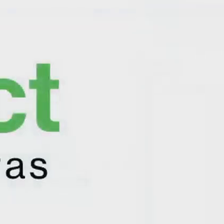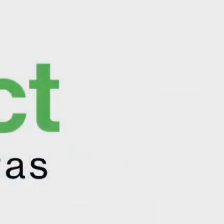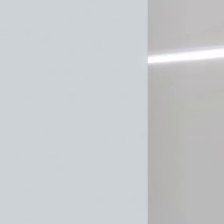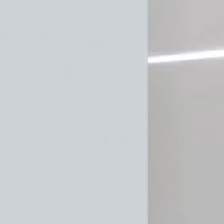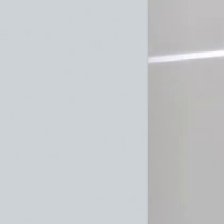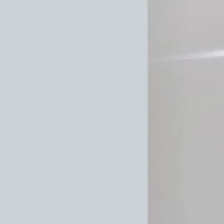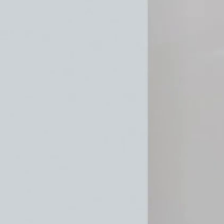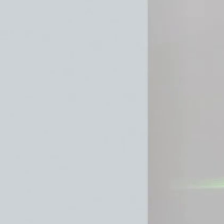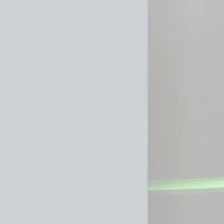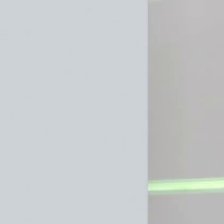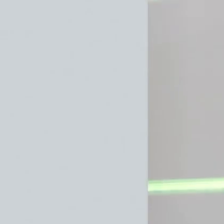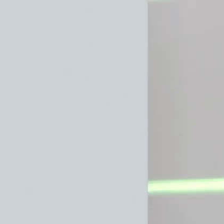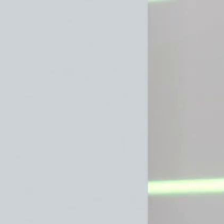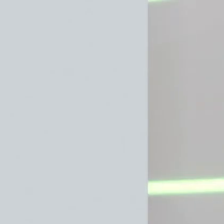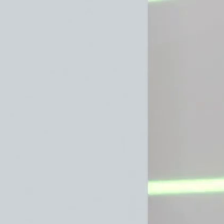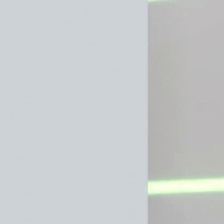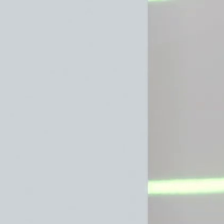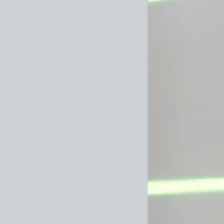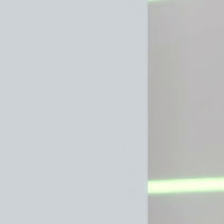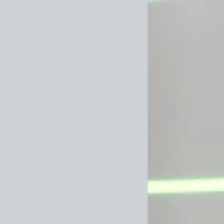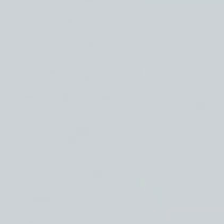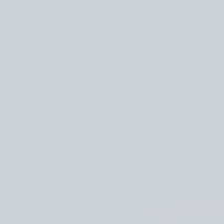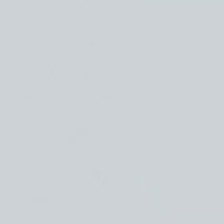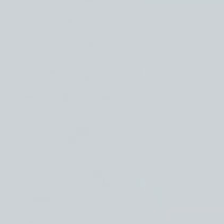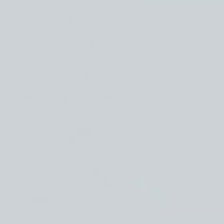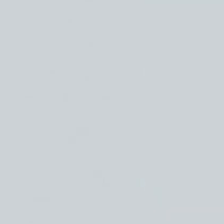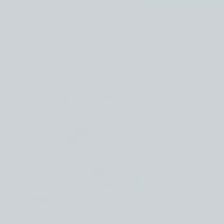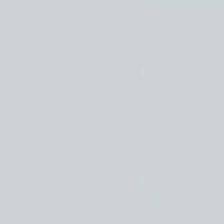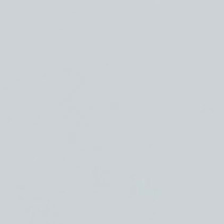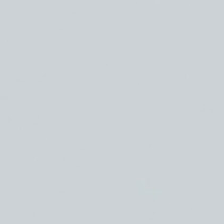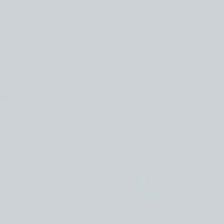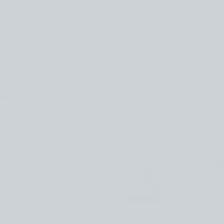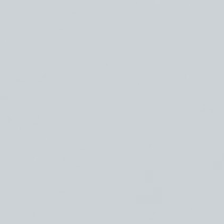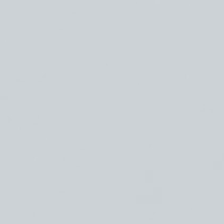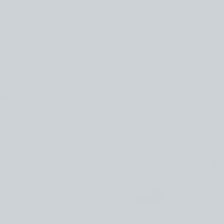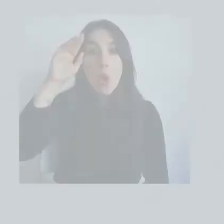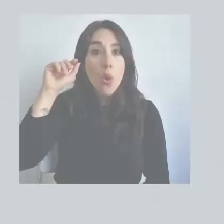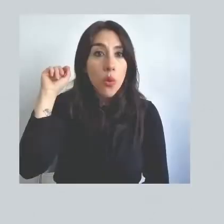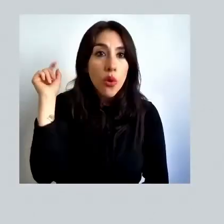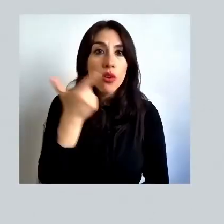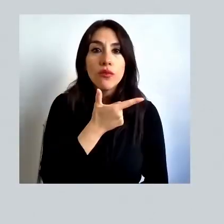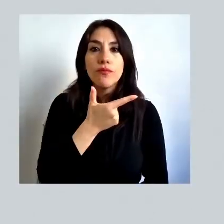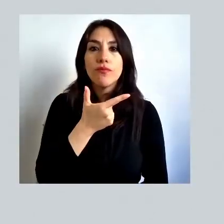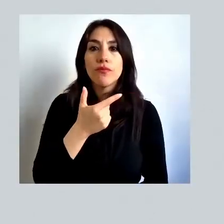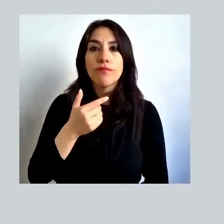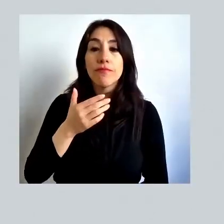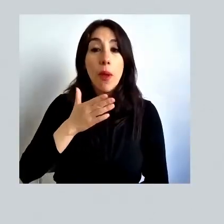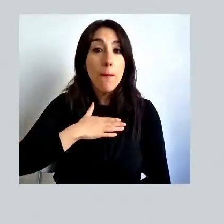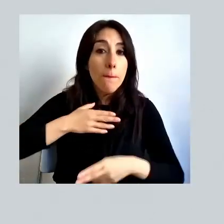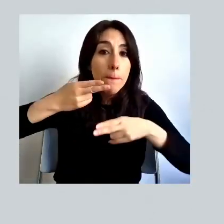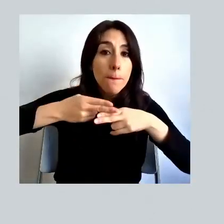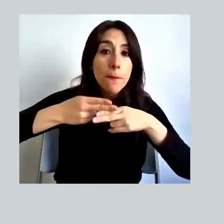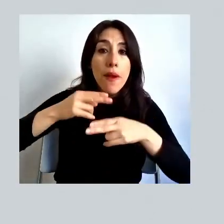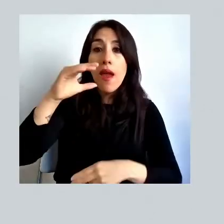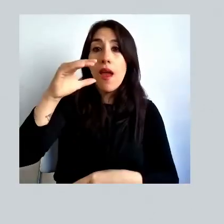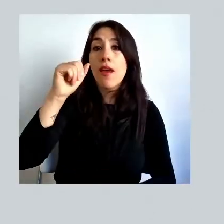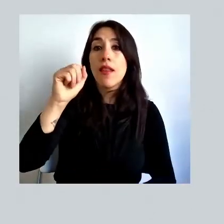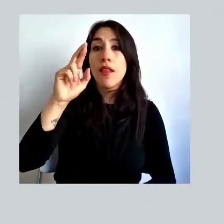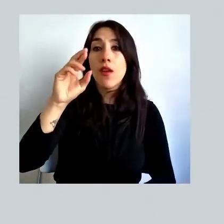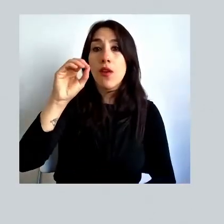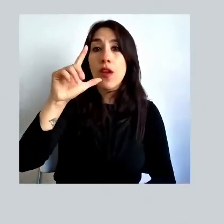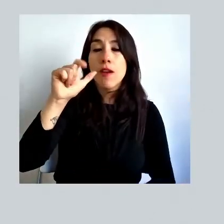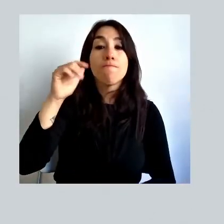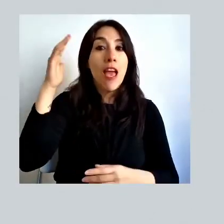Hello everyone, my name is Carolina Rubia, Executive Director of Fundación Descúbreme, and I welcome you to the second day of